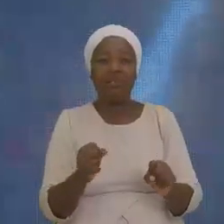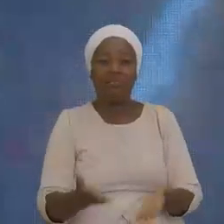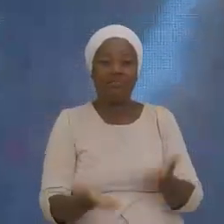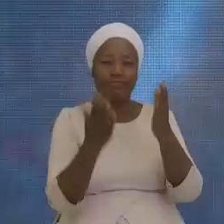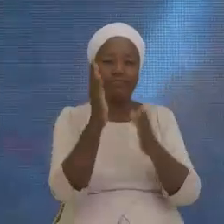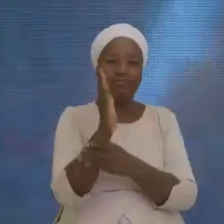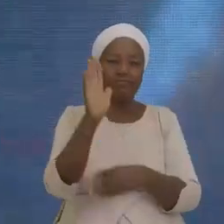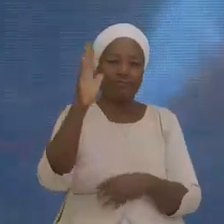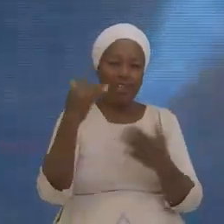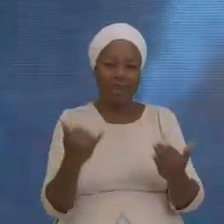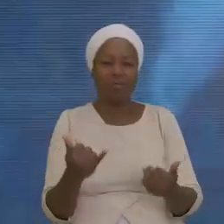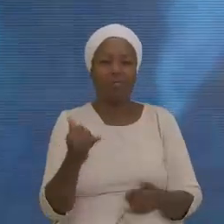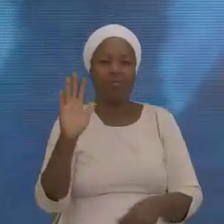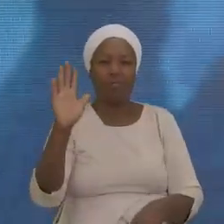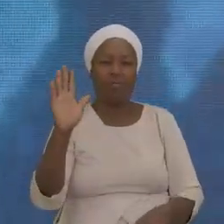there.